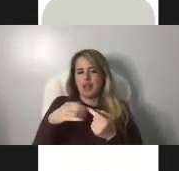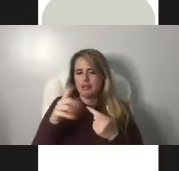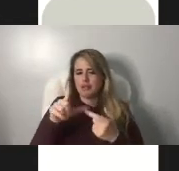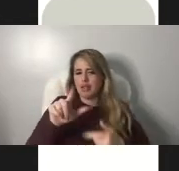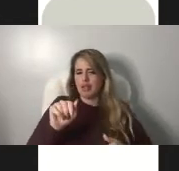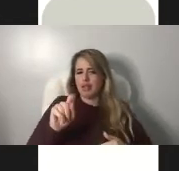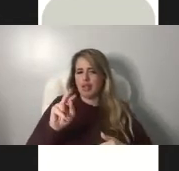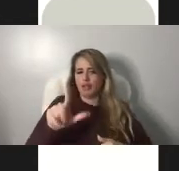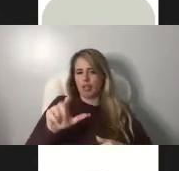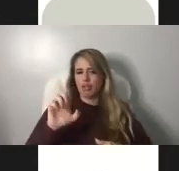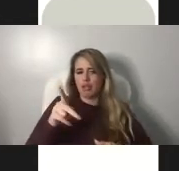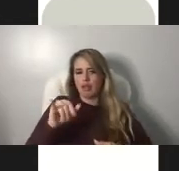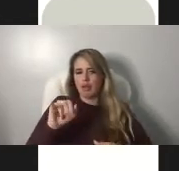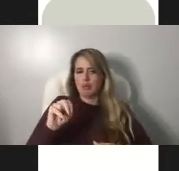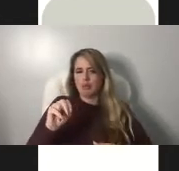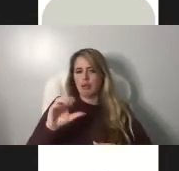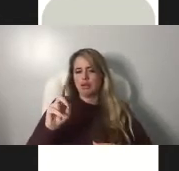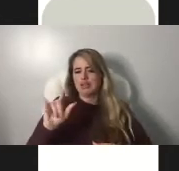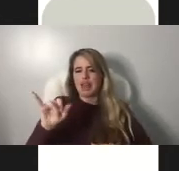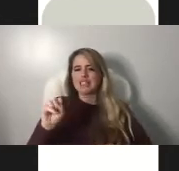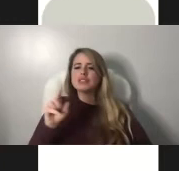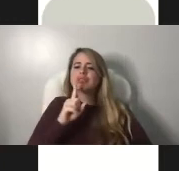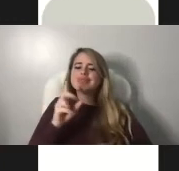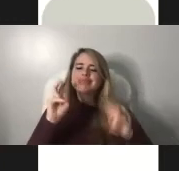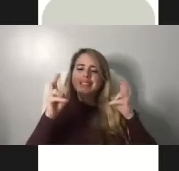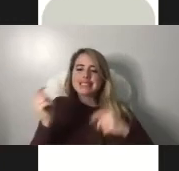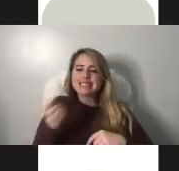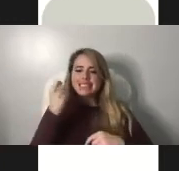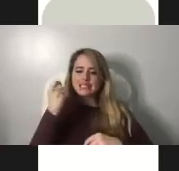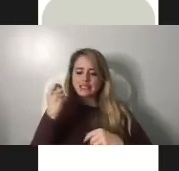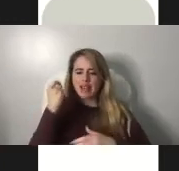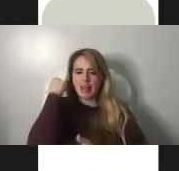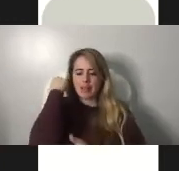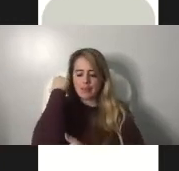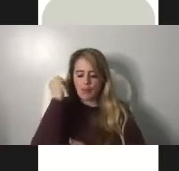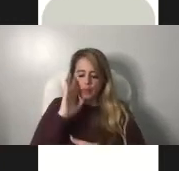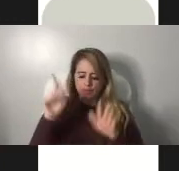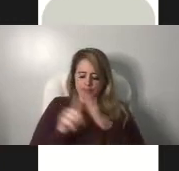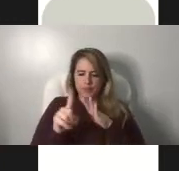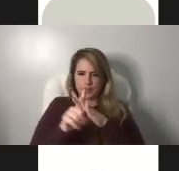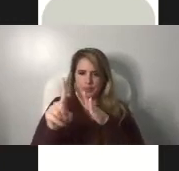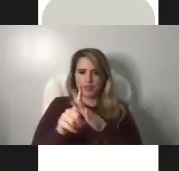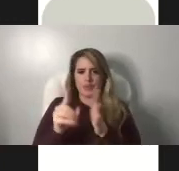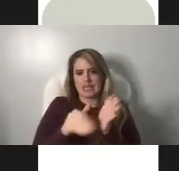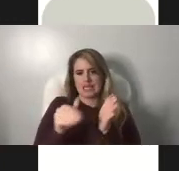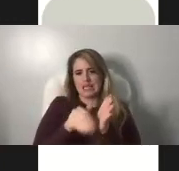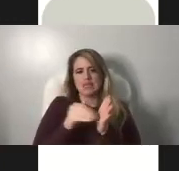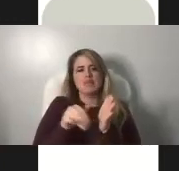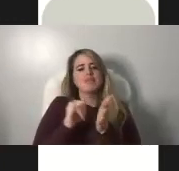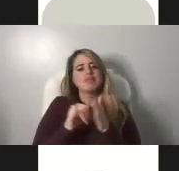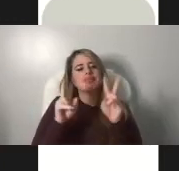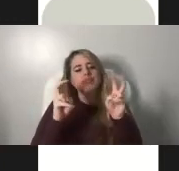or tennis elbow tendonitis will come up again and again in the course of this talk. And that's, again, sort of the